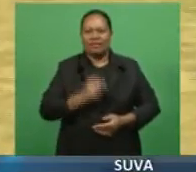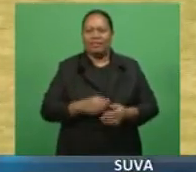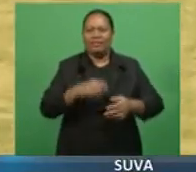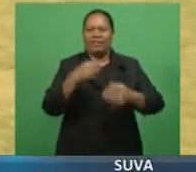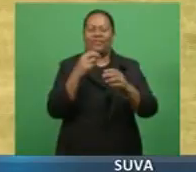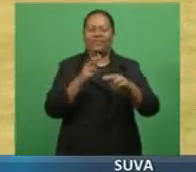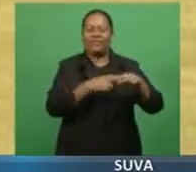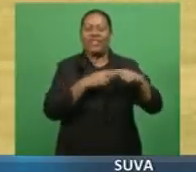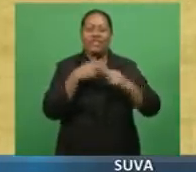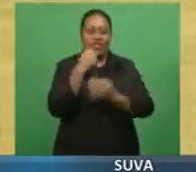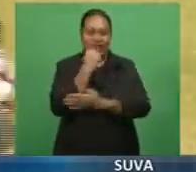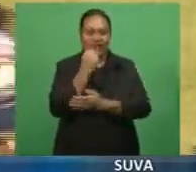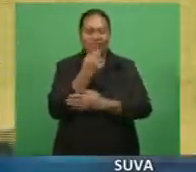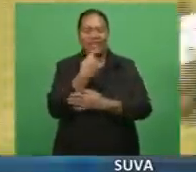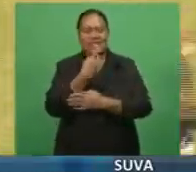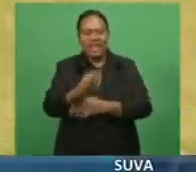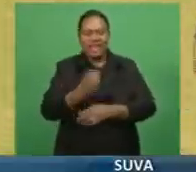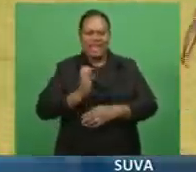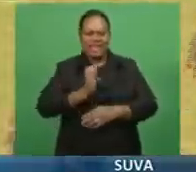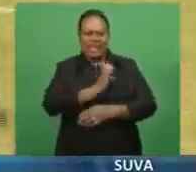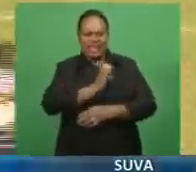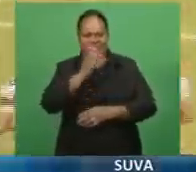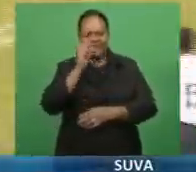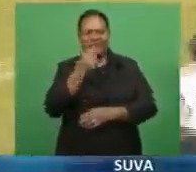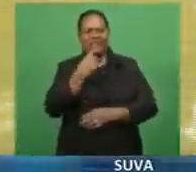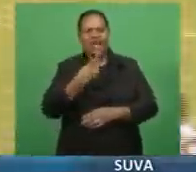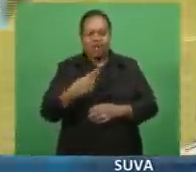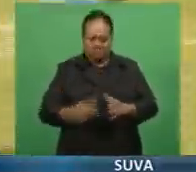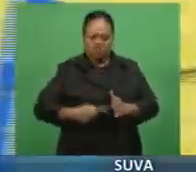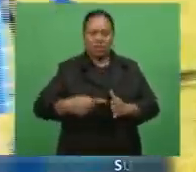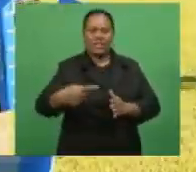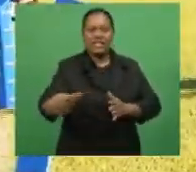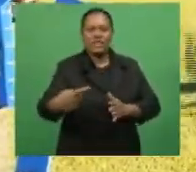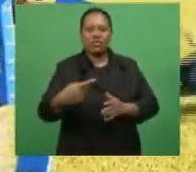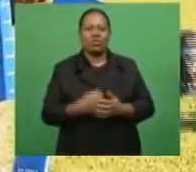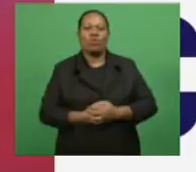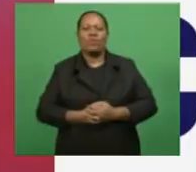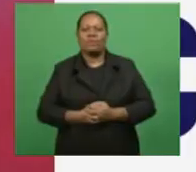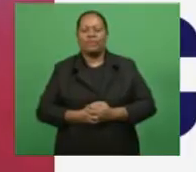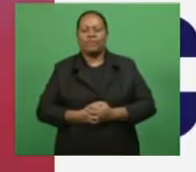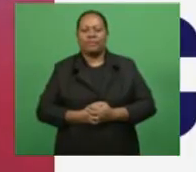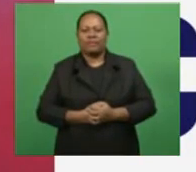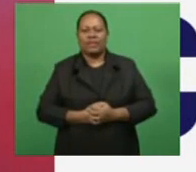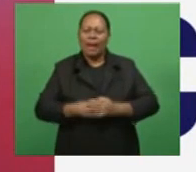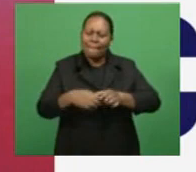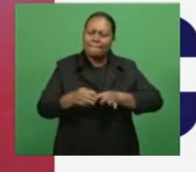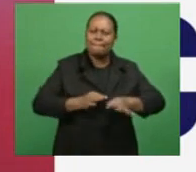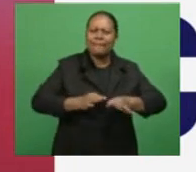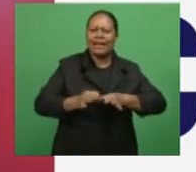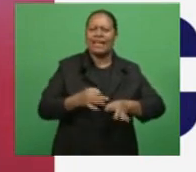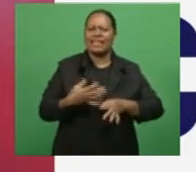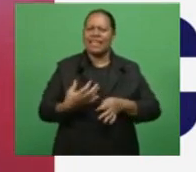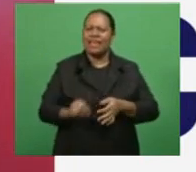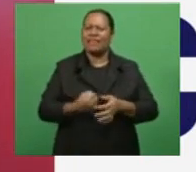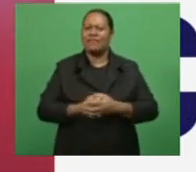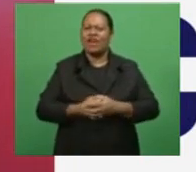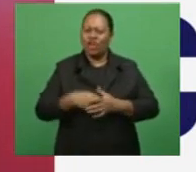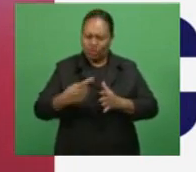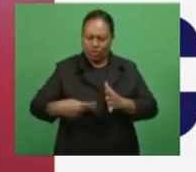Union Chief Executive John O'Connor says plans to resume the games is still on the table. We are planning both for